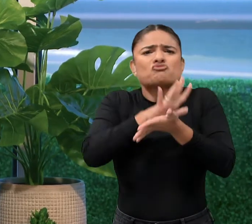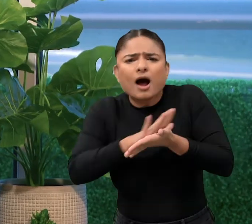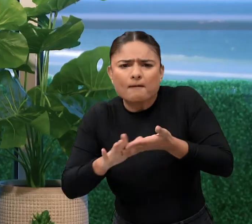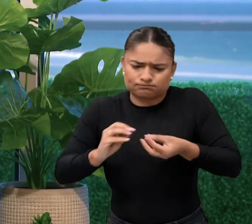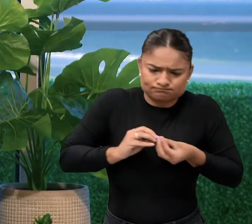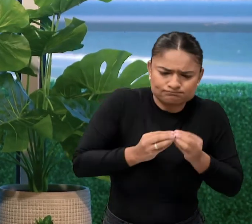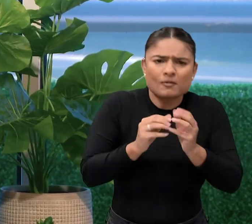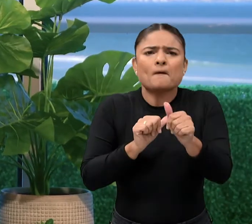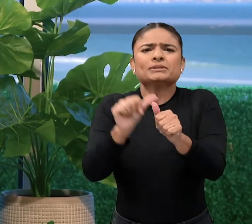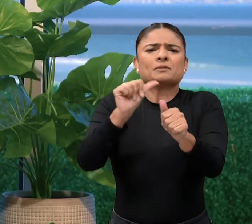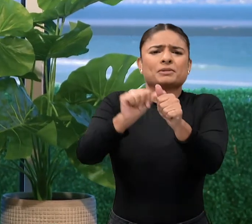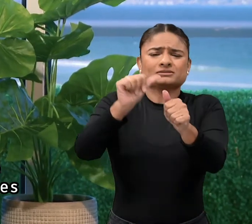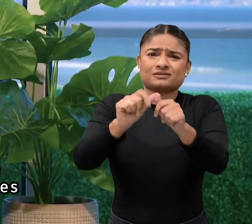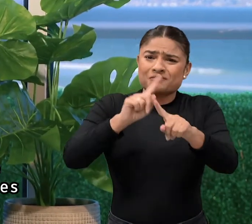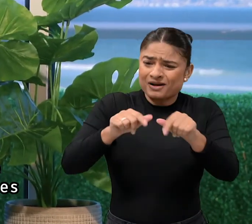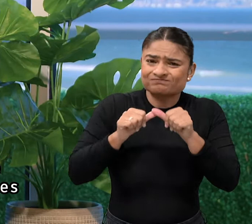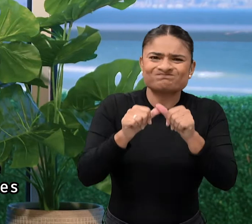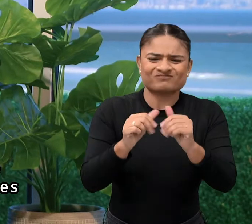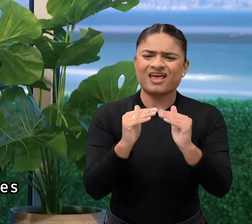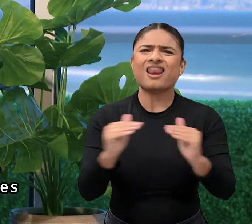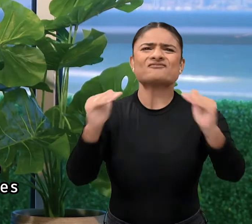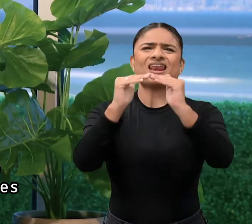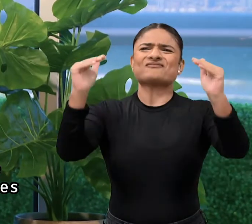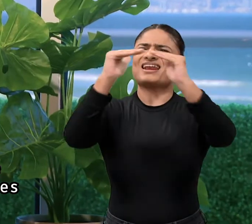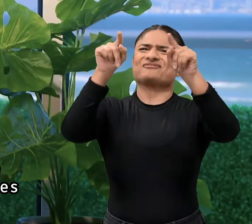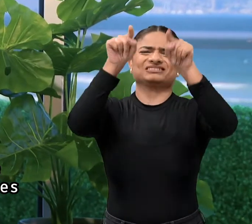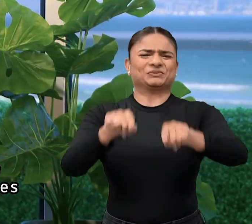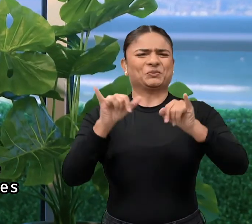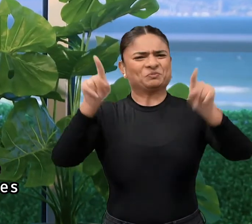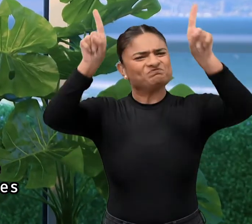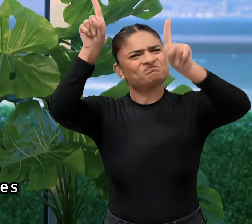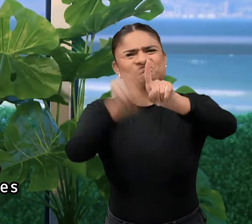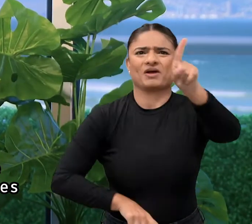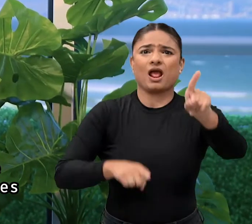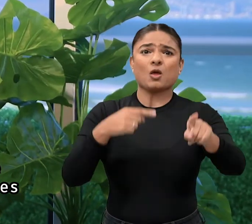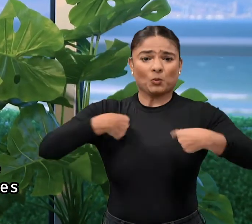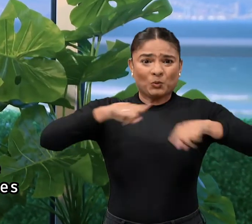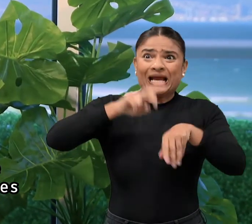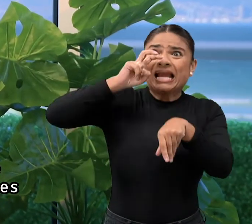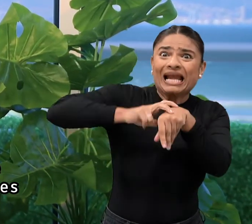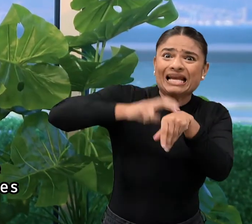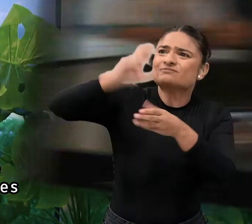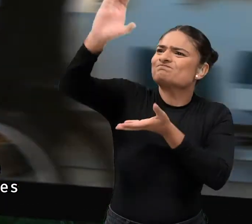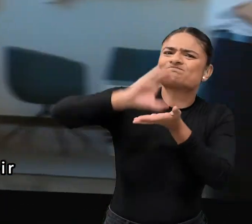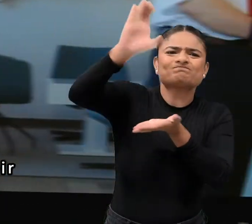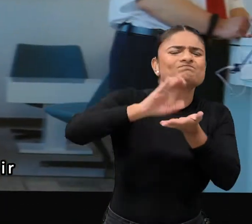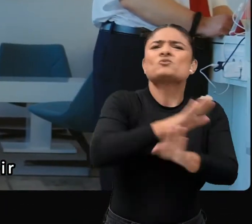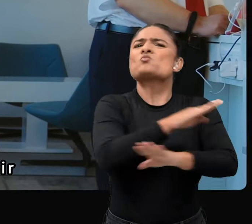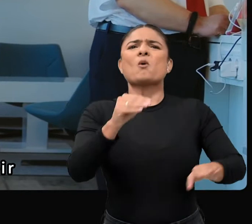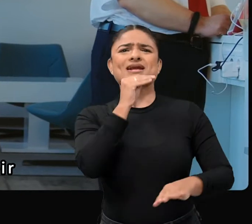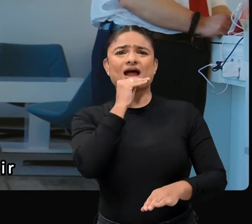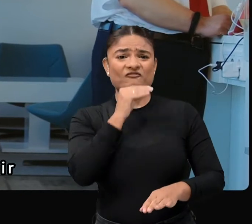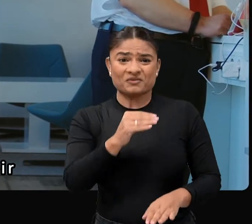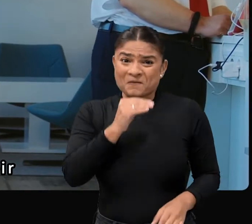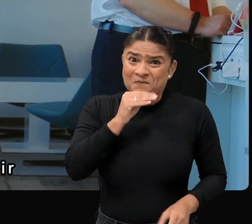their education and economic life. Yet, bureaucratic failures continue to often deny persons with disabilities the means